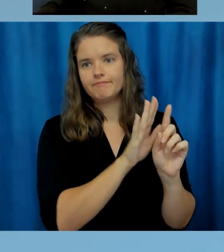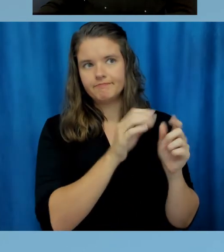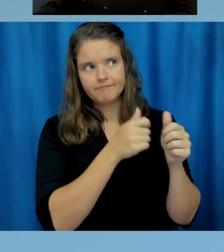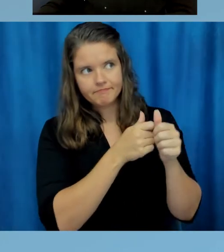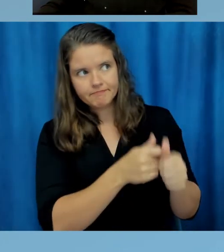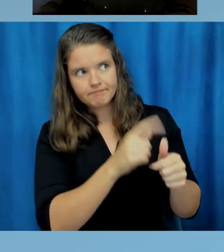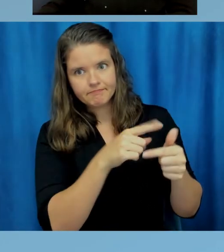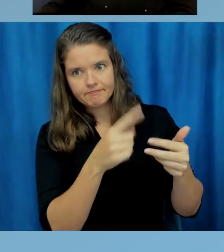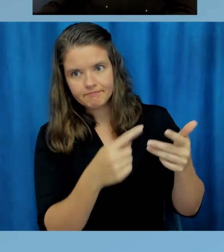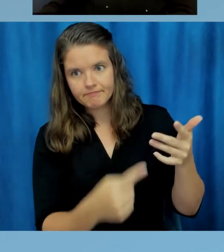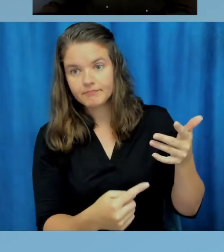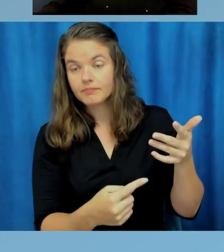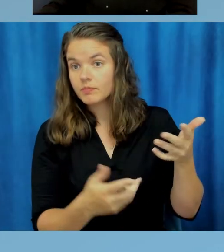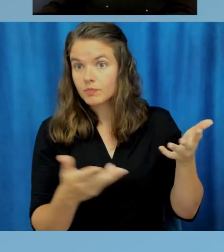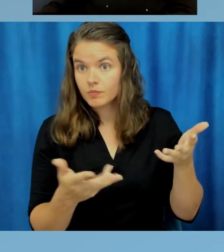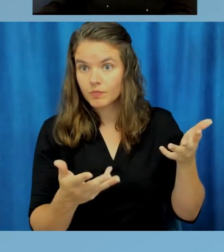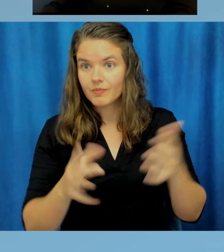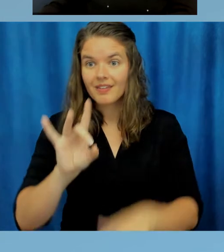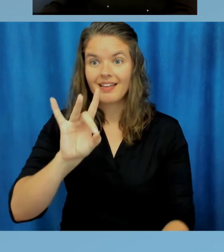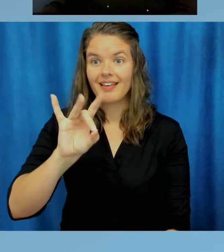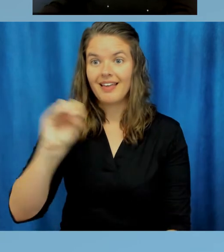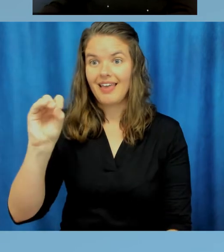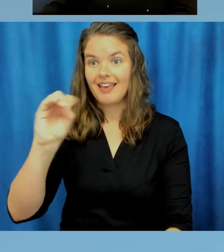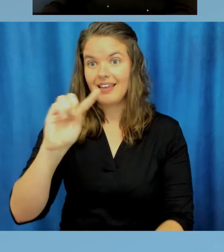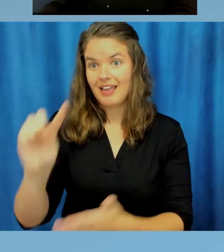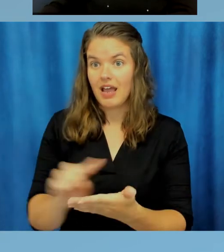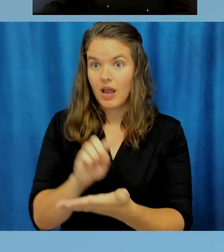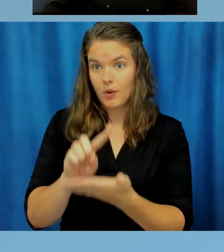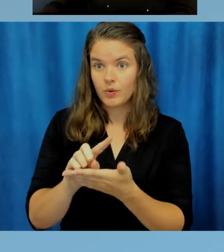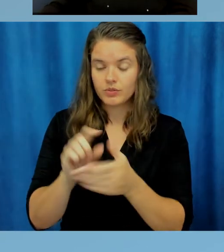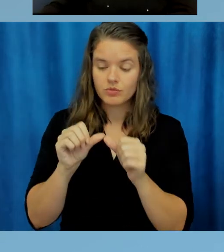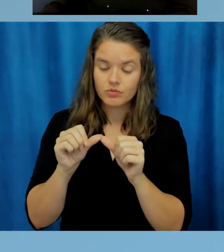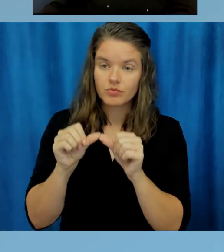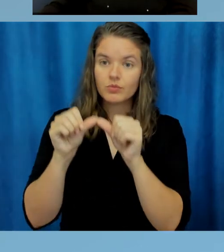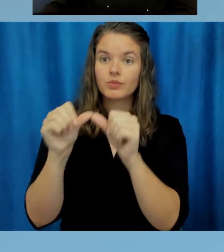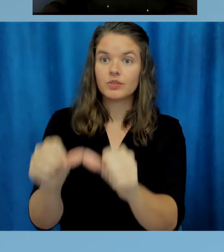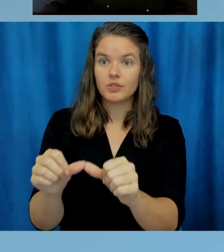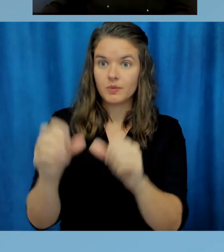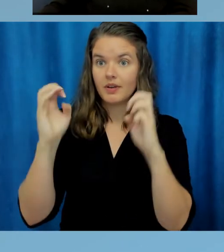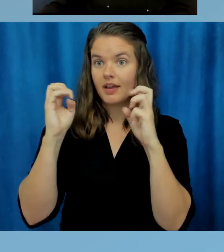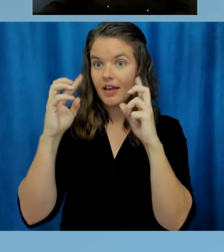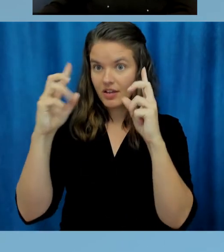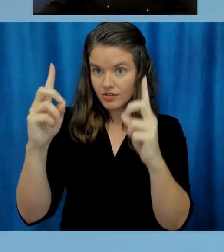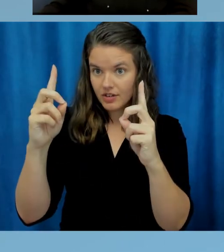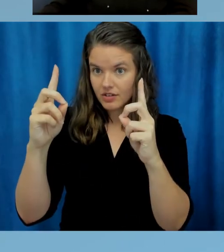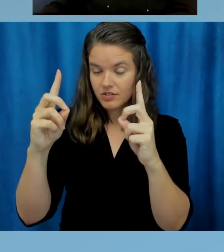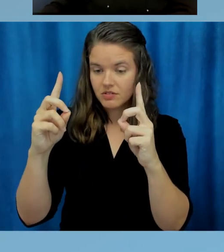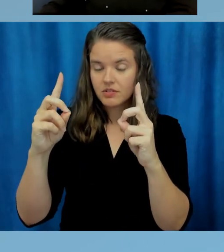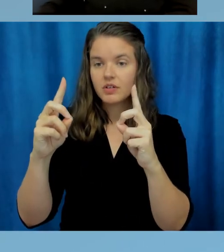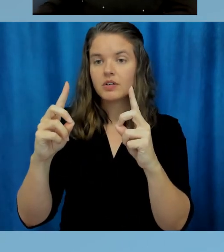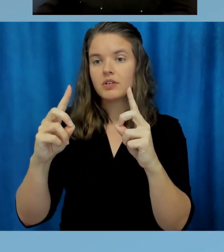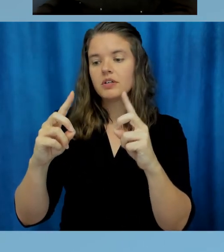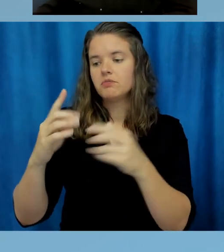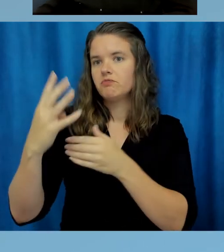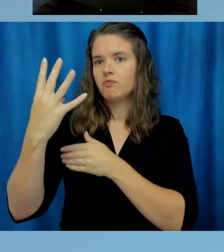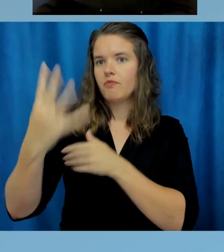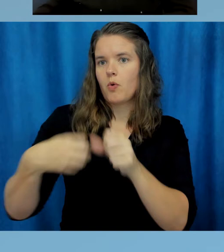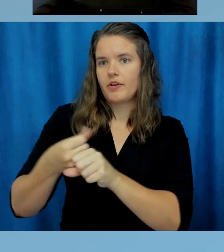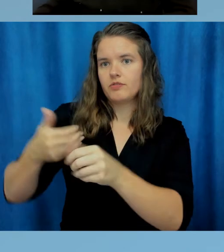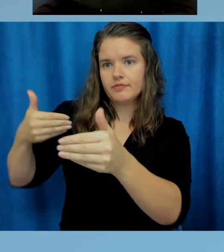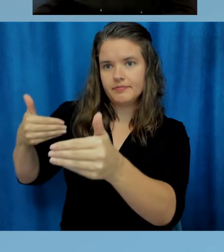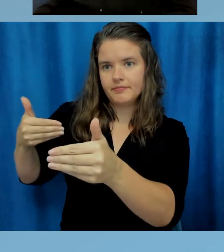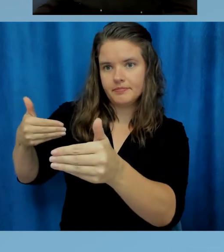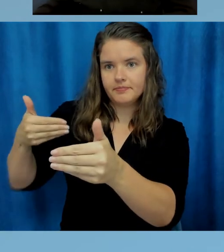Deaf guidelines, and that is 80 hours of continuing education within a 4-year